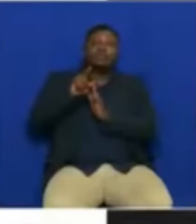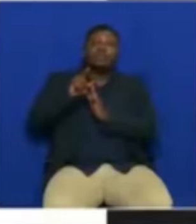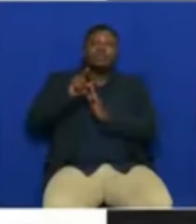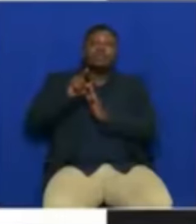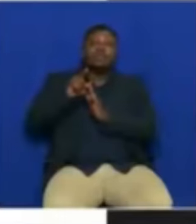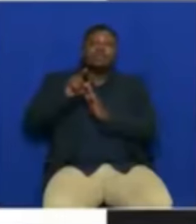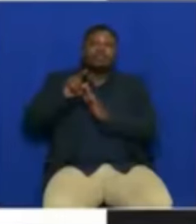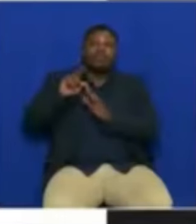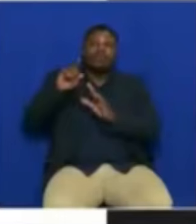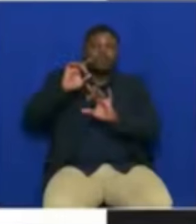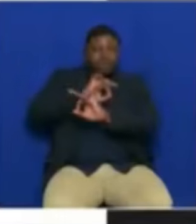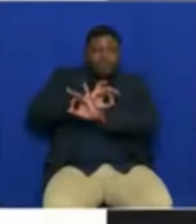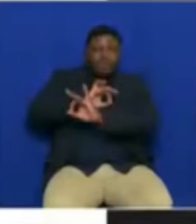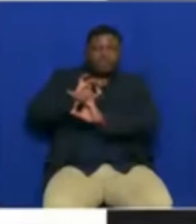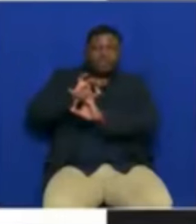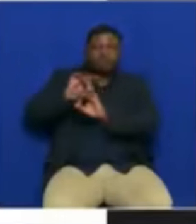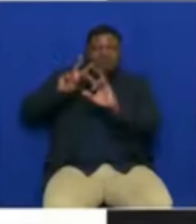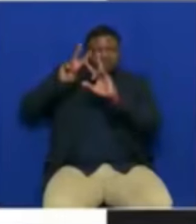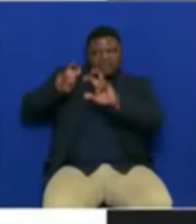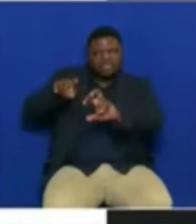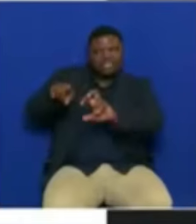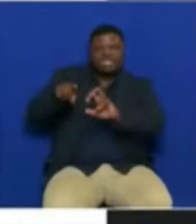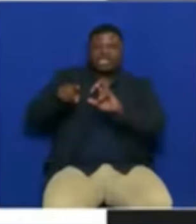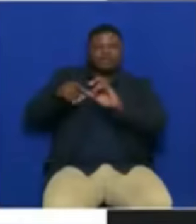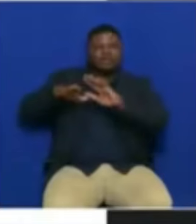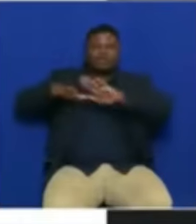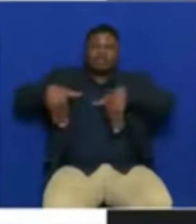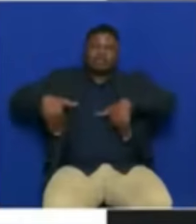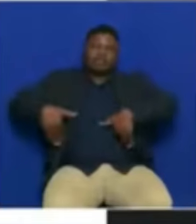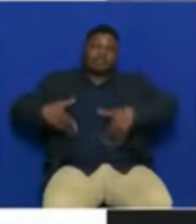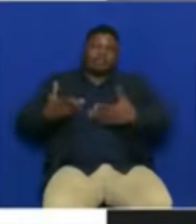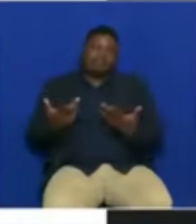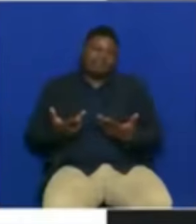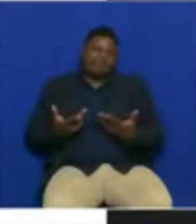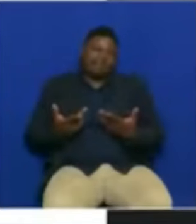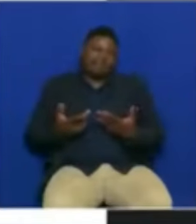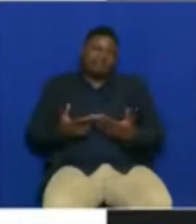her? Well, the requirements what was